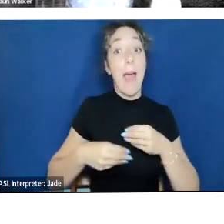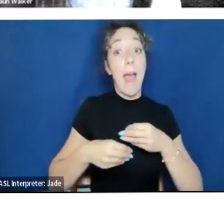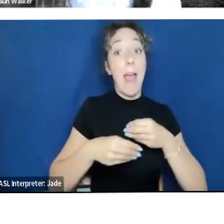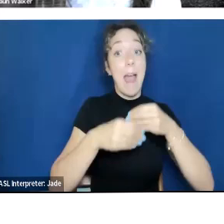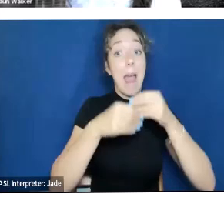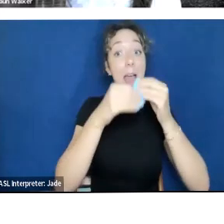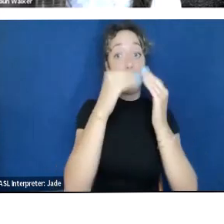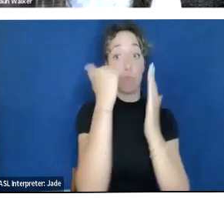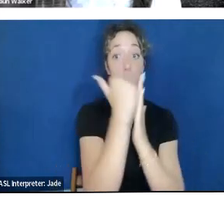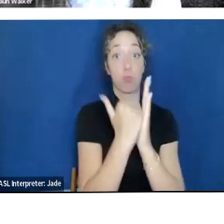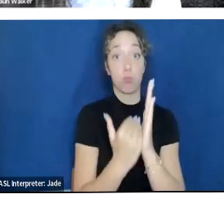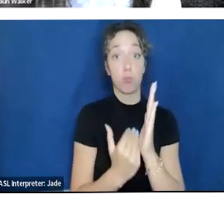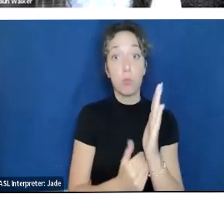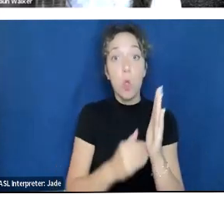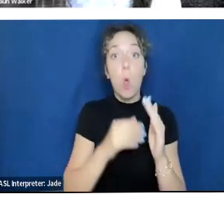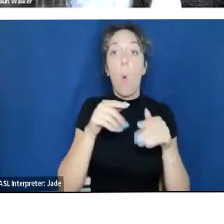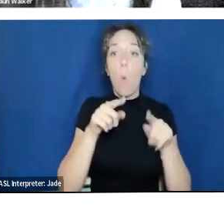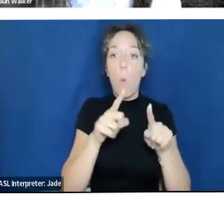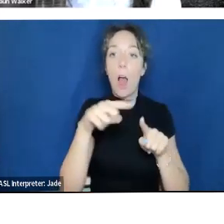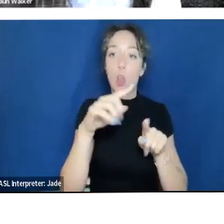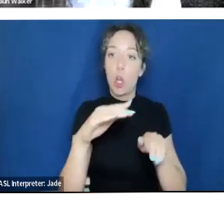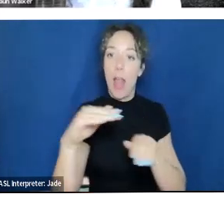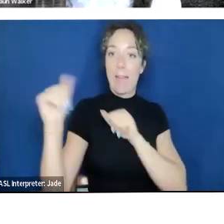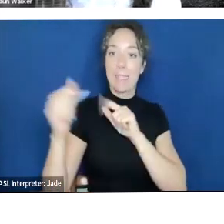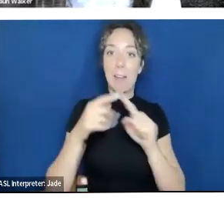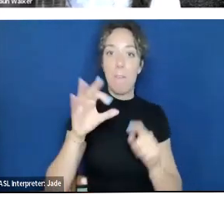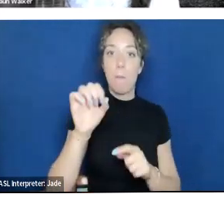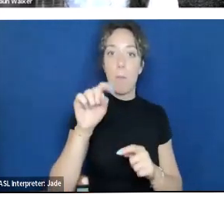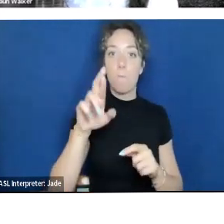system in the 25-26 academic year.